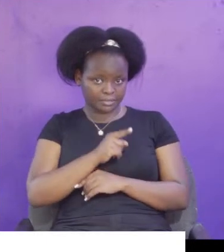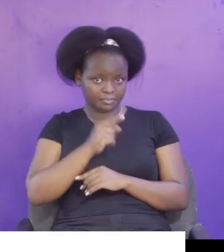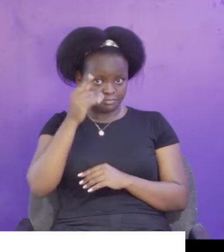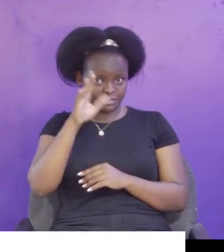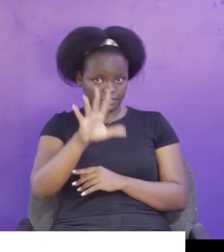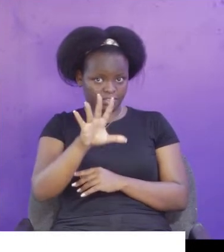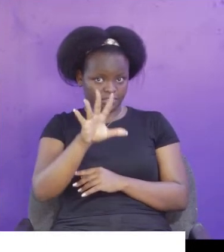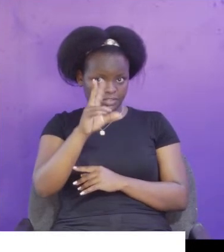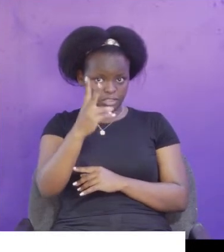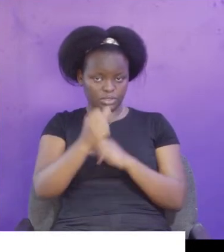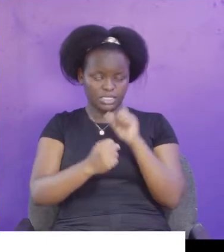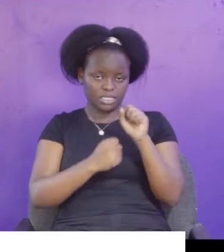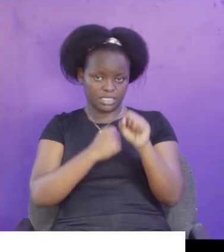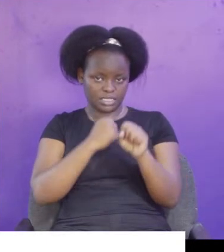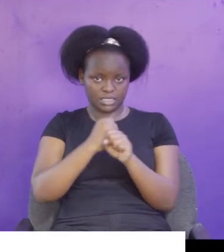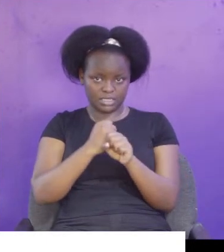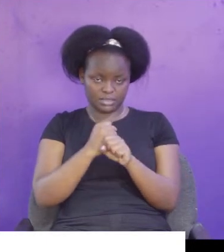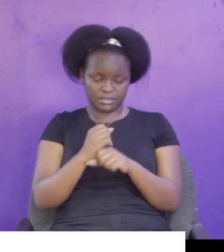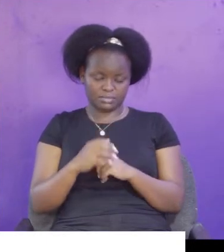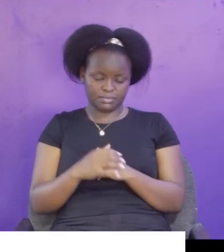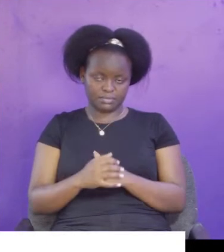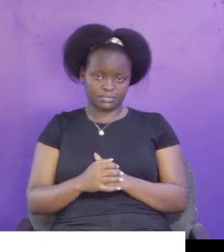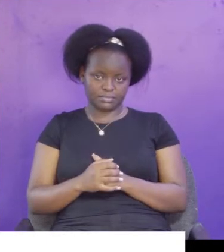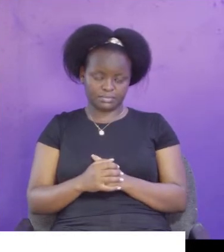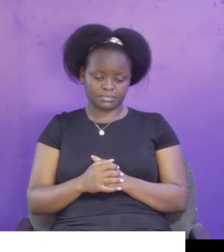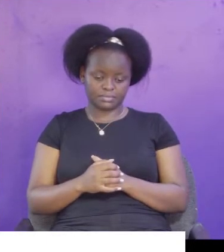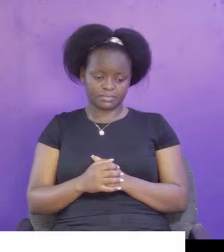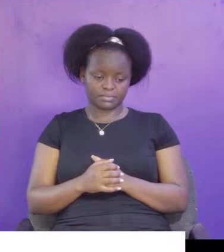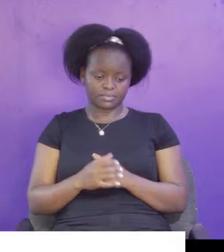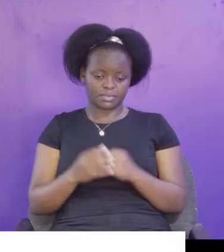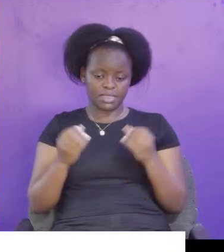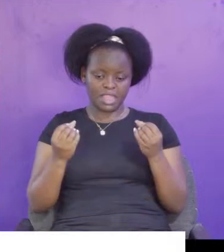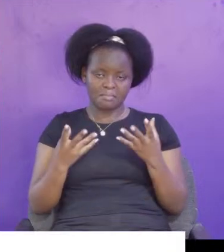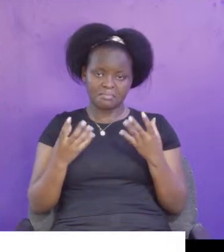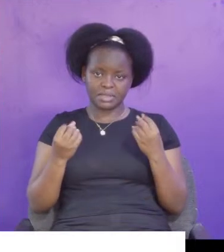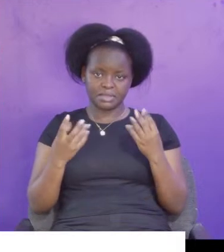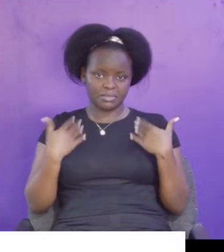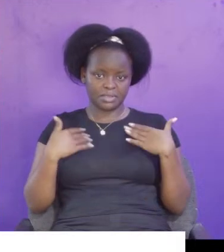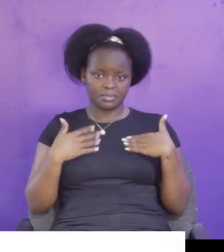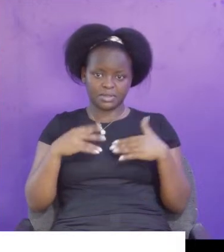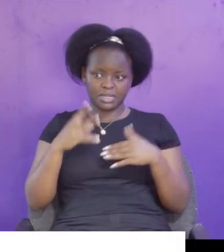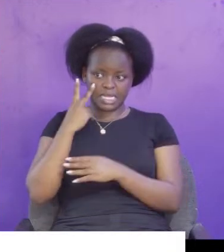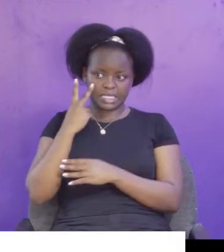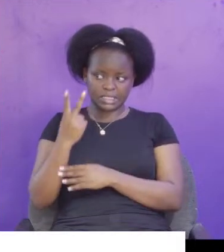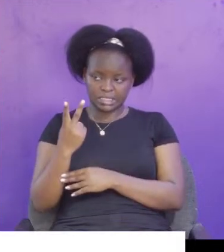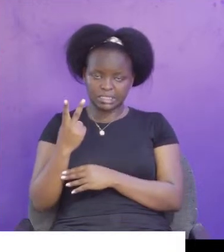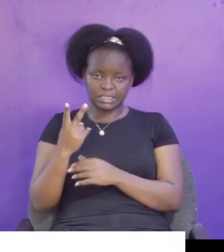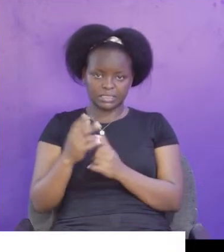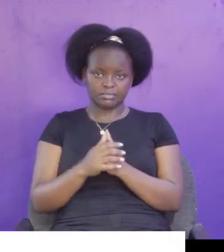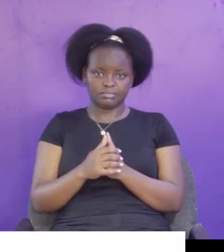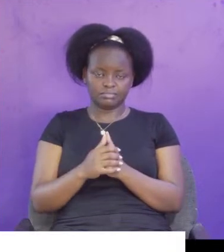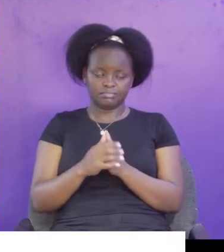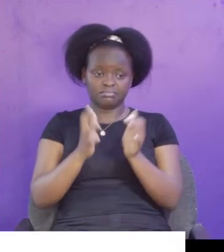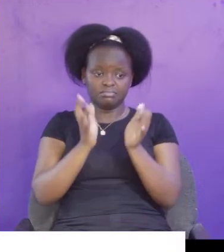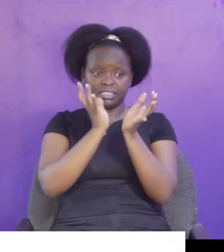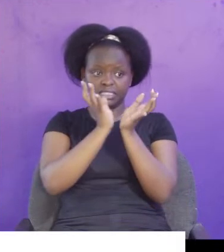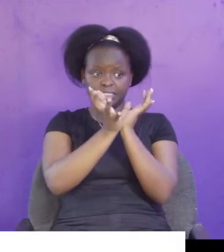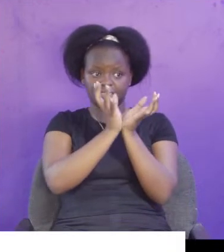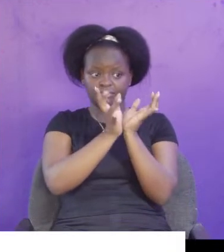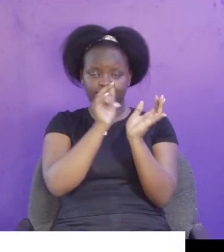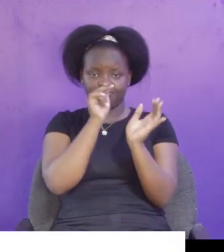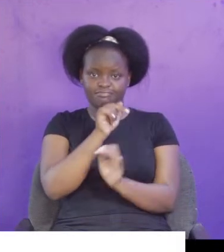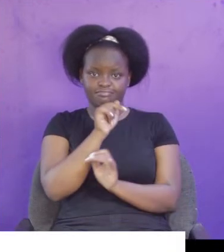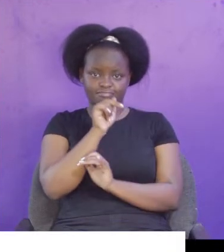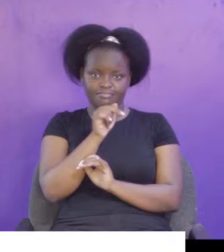years. Many of the people that I see or who are in this stadium could have